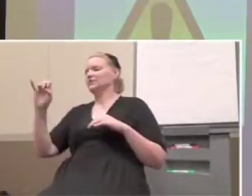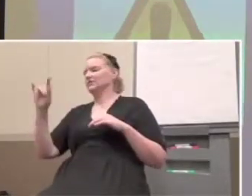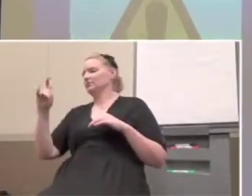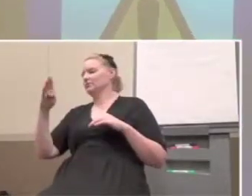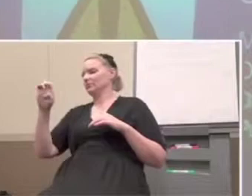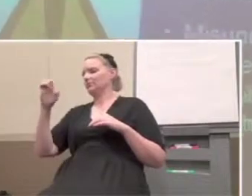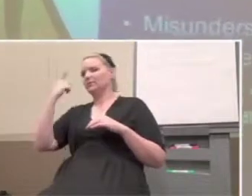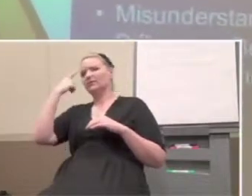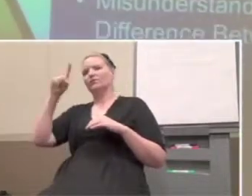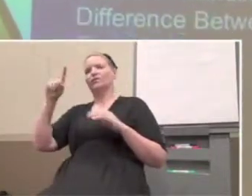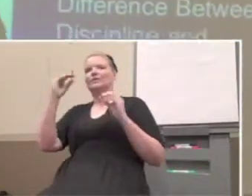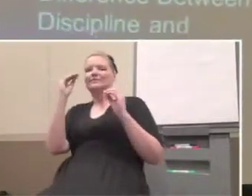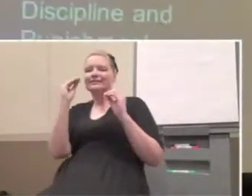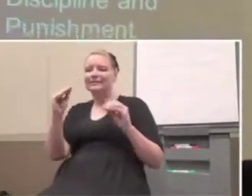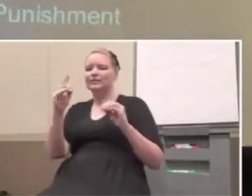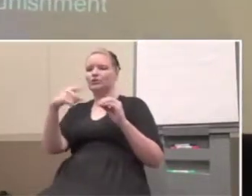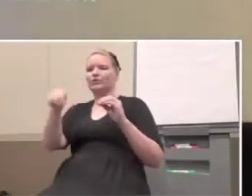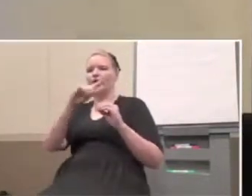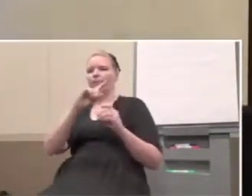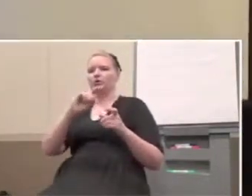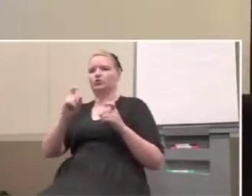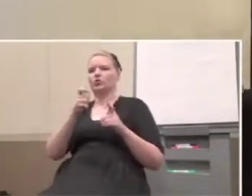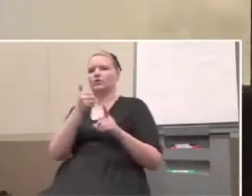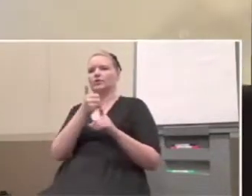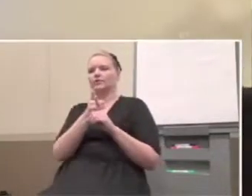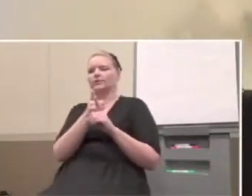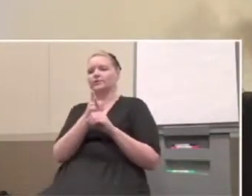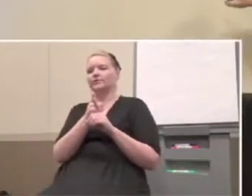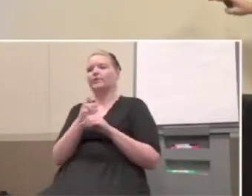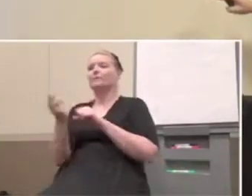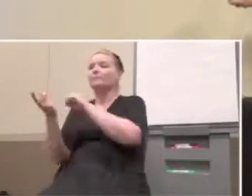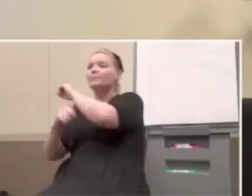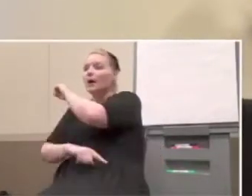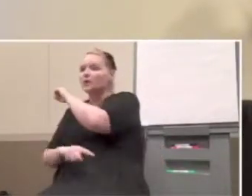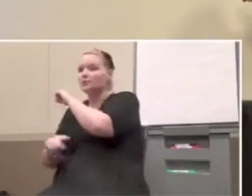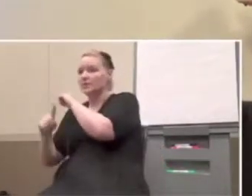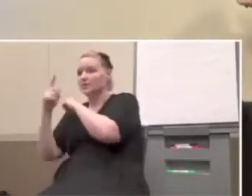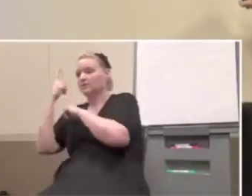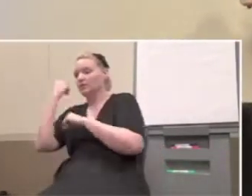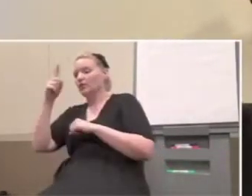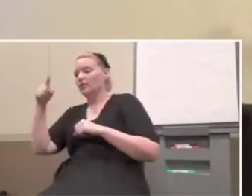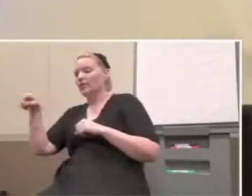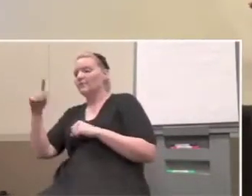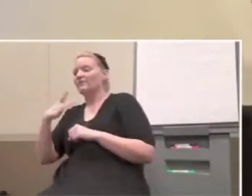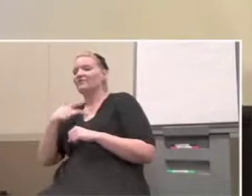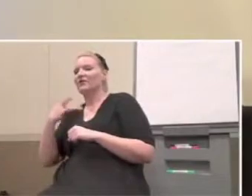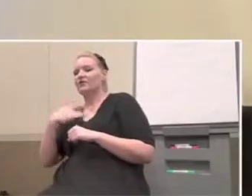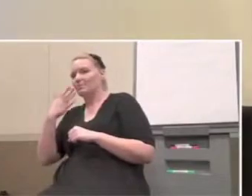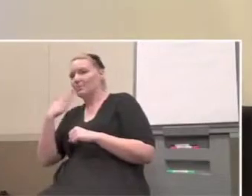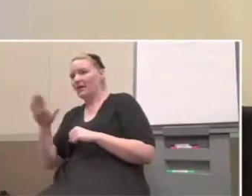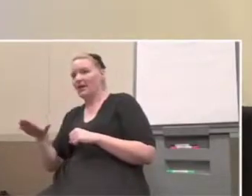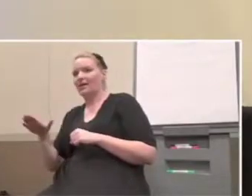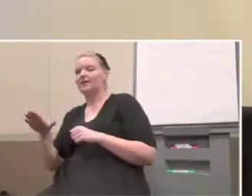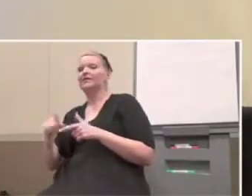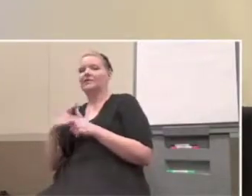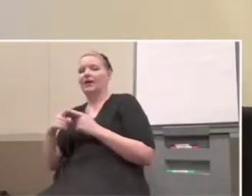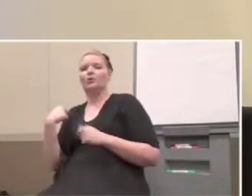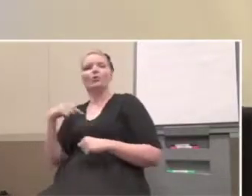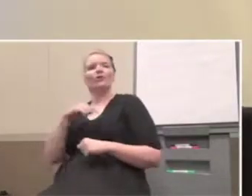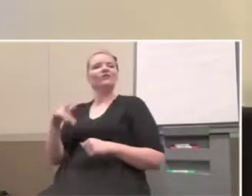teach them to control themselves. Punishment is designed to make them feel bad so we feel better about teaching